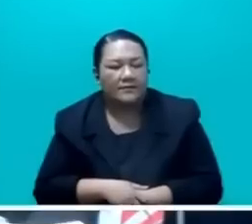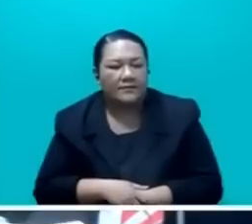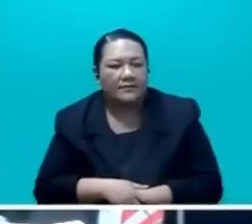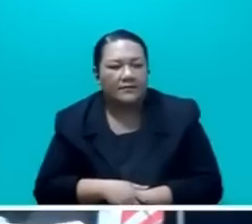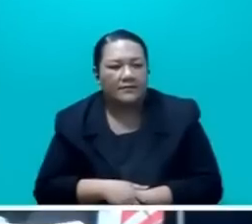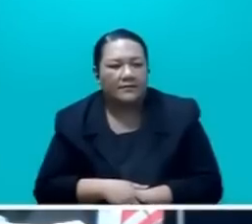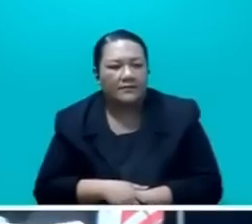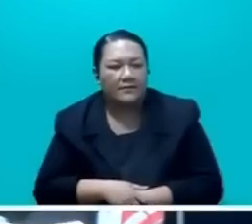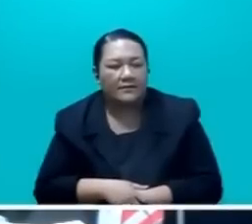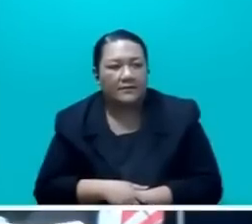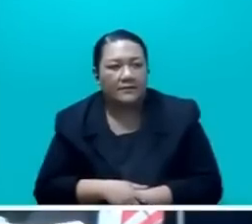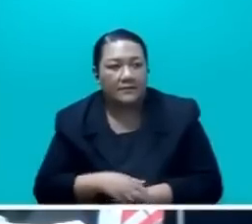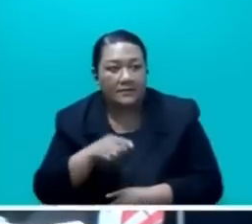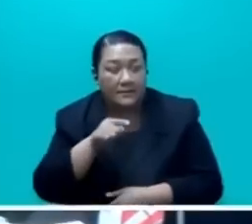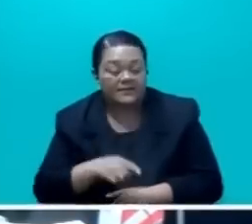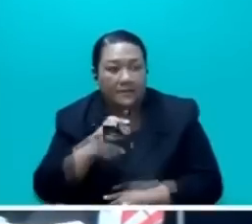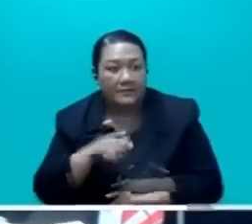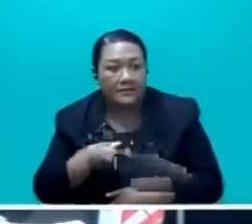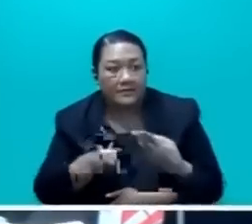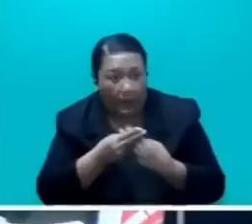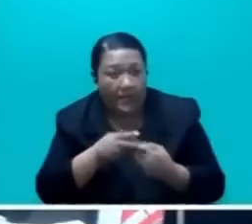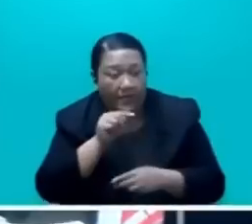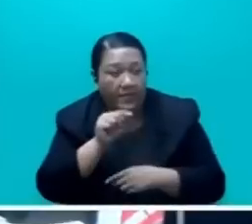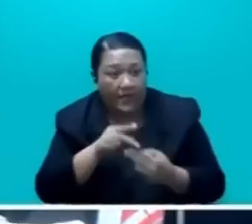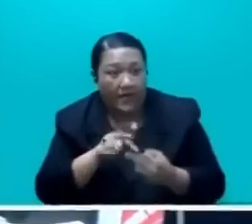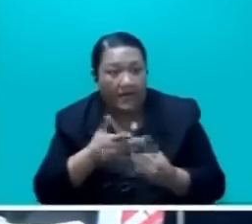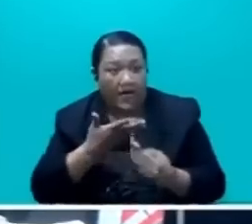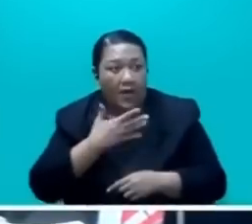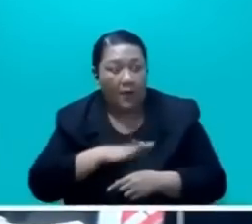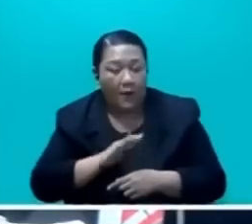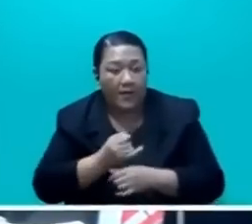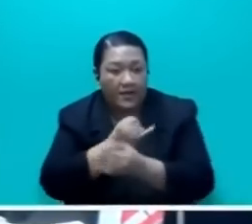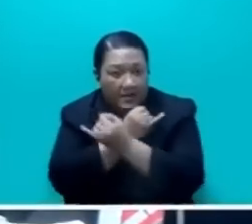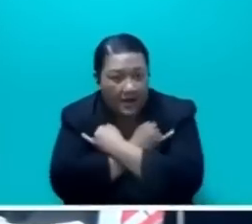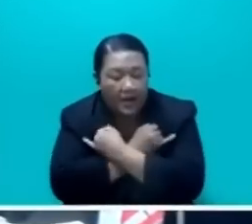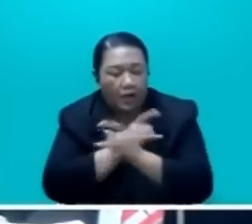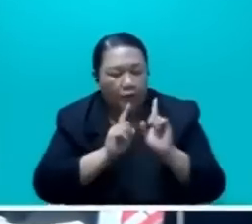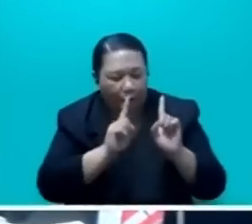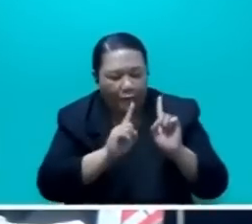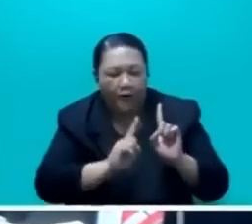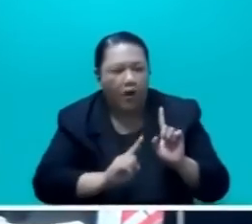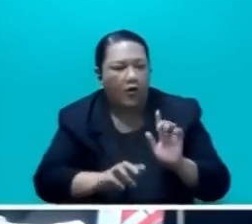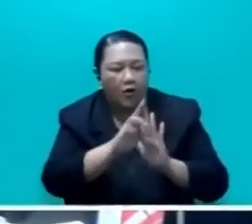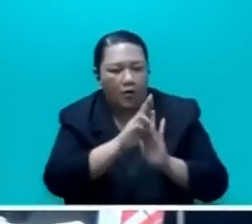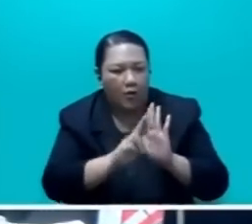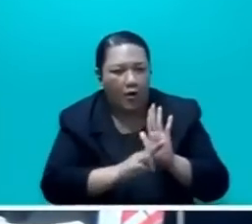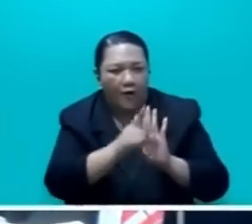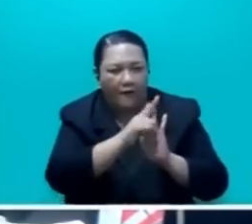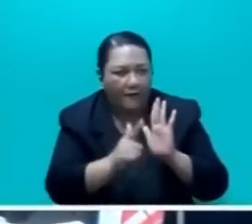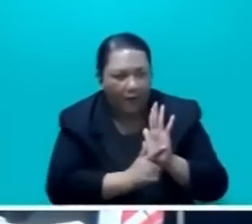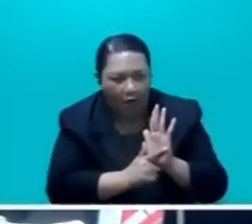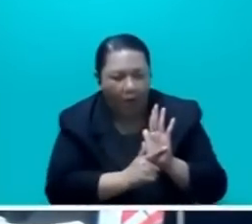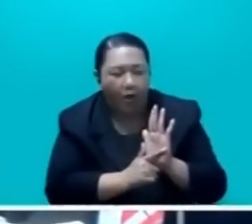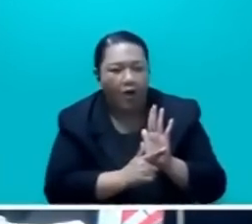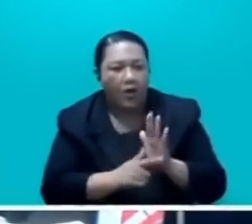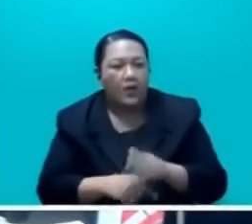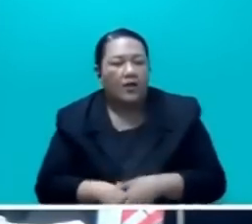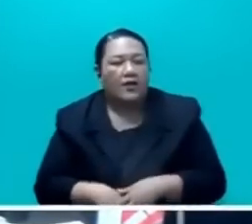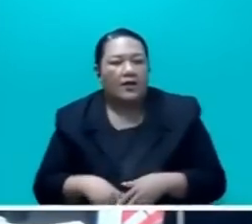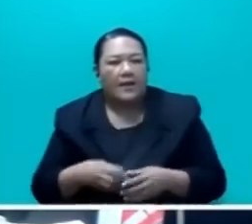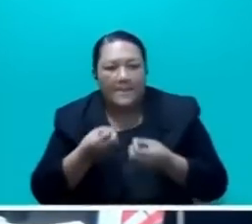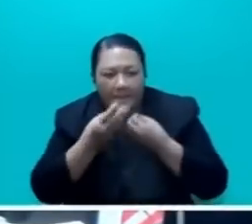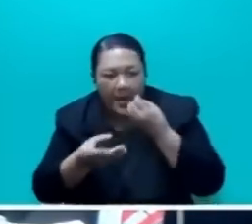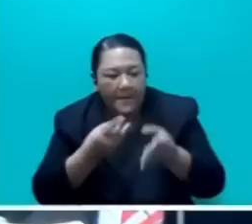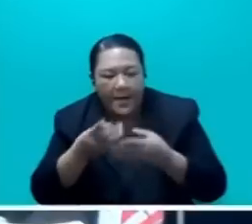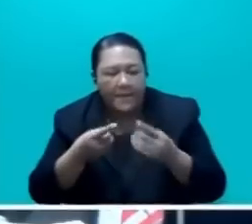In this respect, I salute the steadfastness of the level of integrity to the rule of law displayed by His Excellency, the President, the Office of